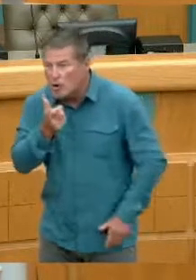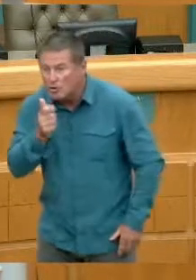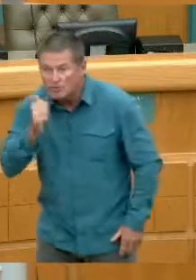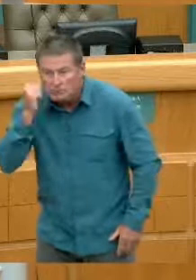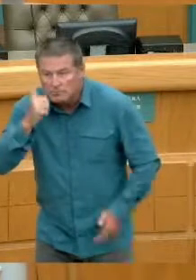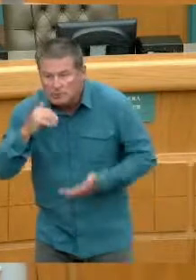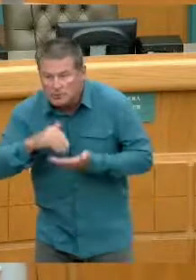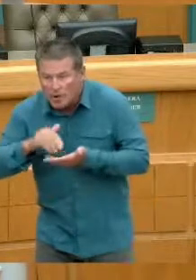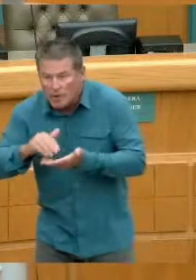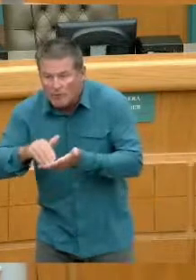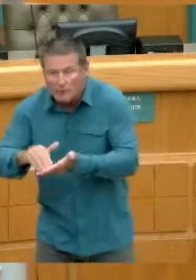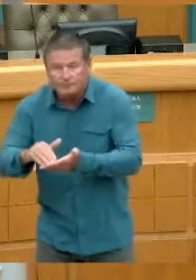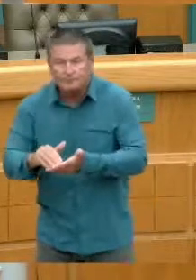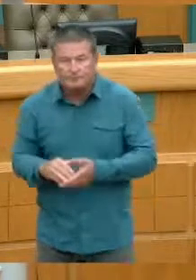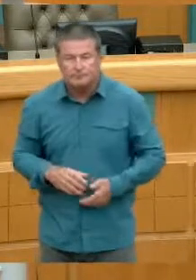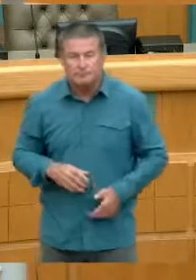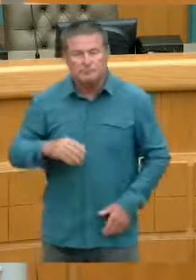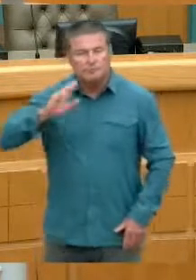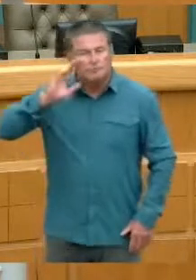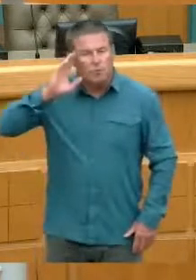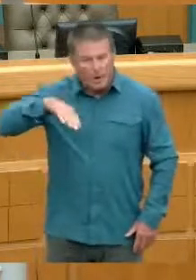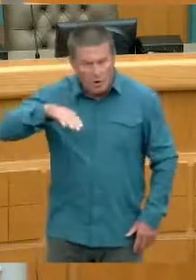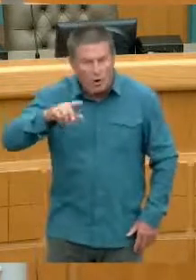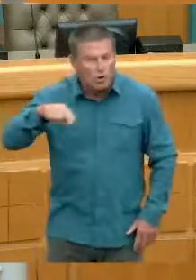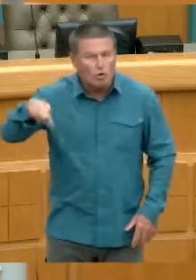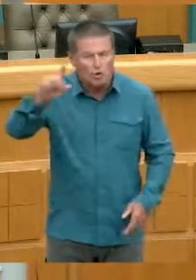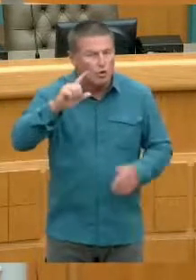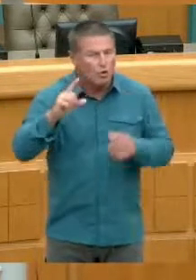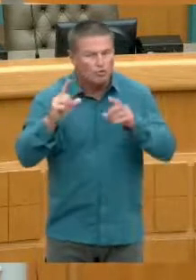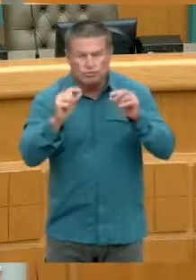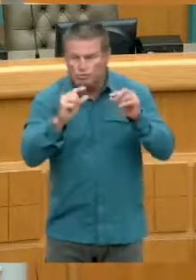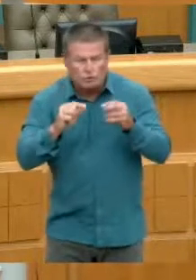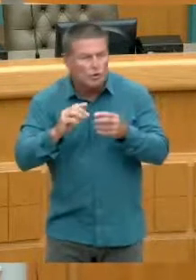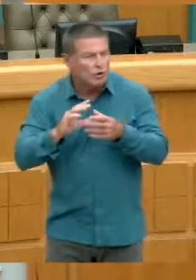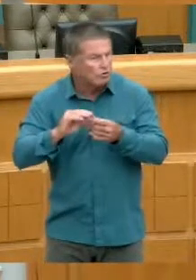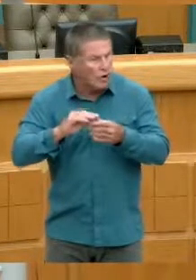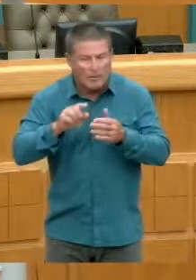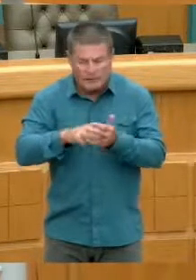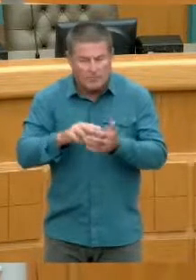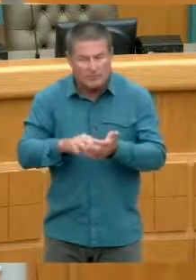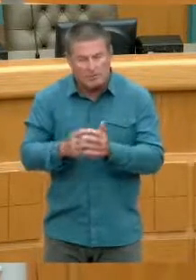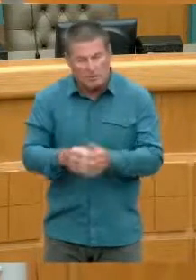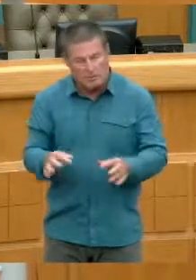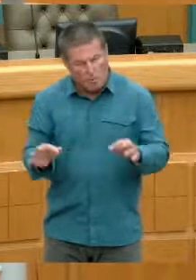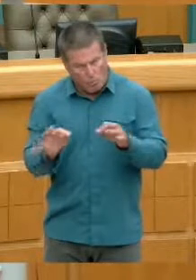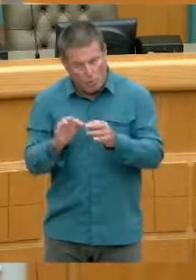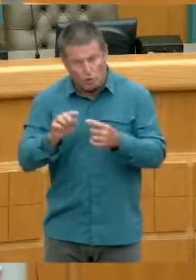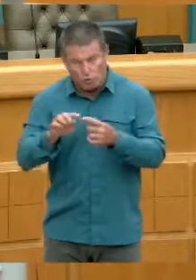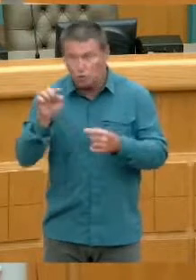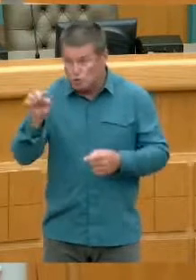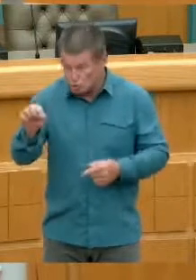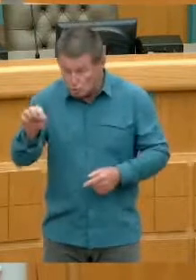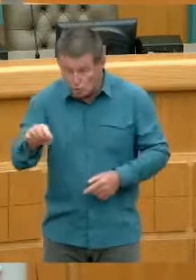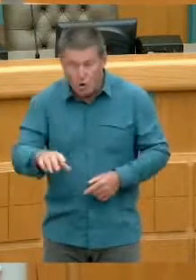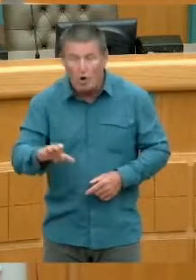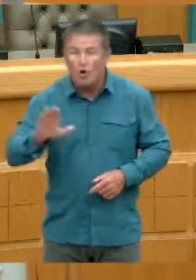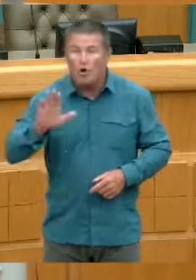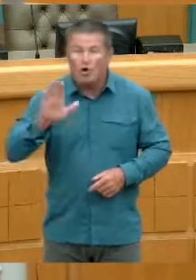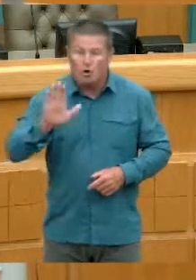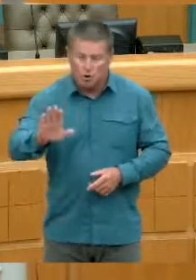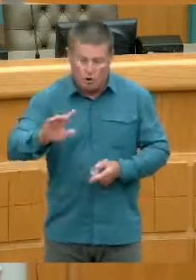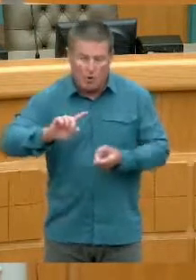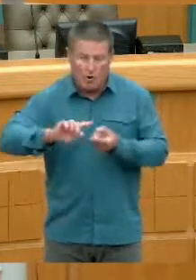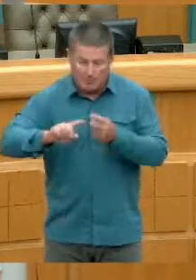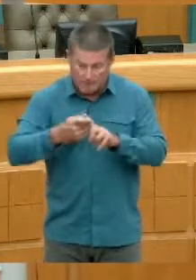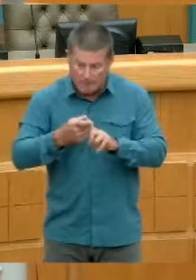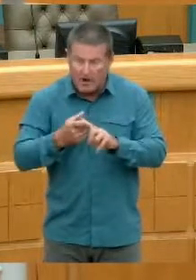and your concern that this is important to you, and it's important to your friends and family. And we appreciate you telling the community of the story